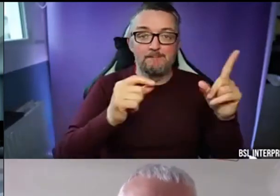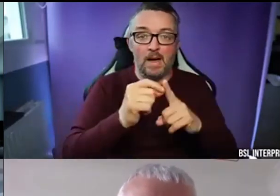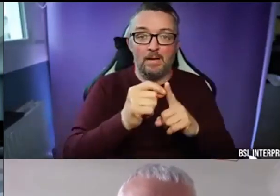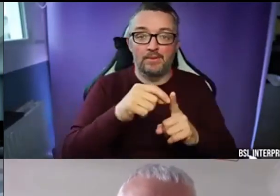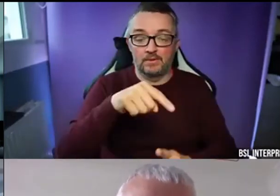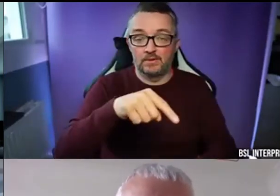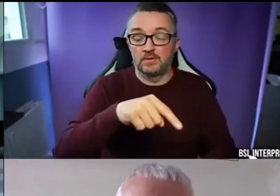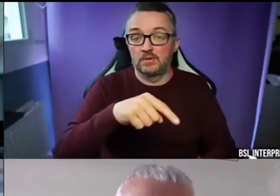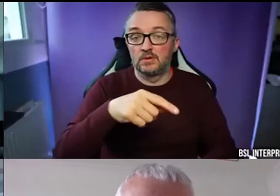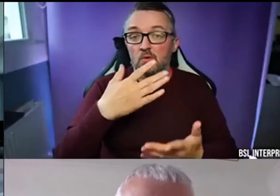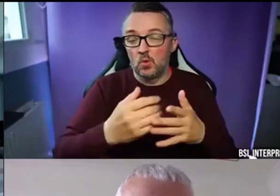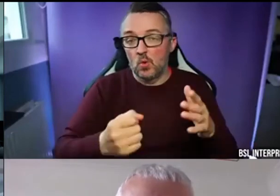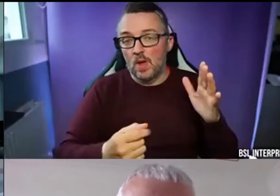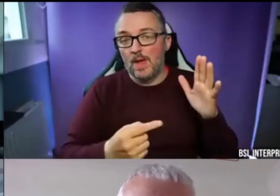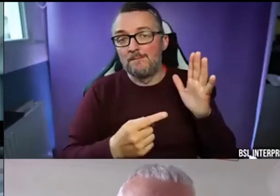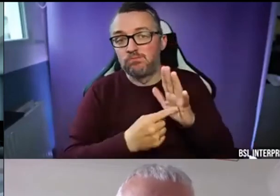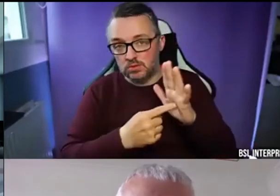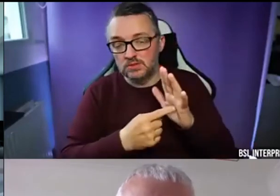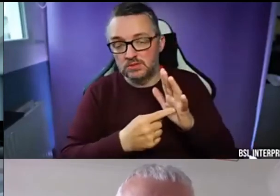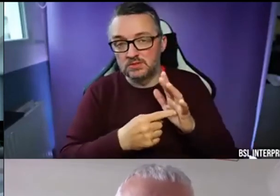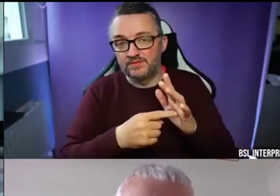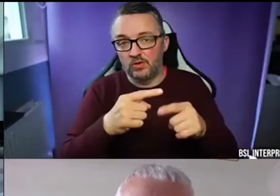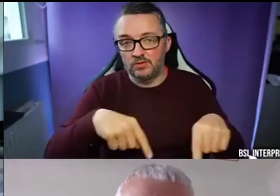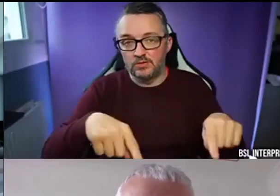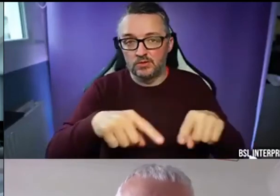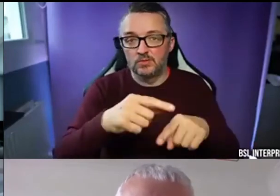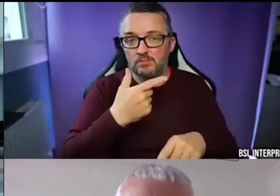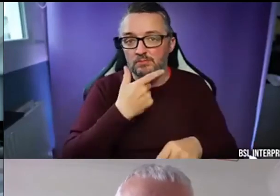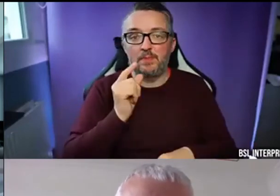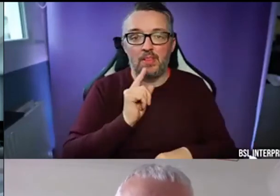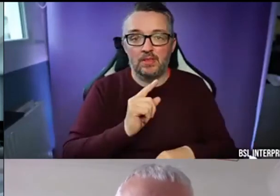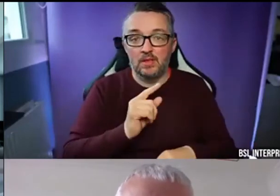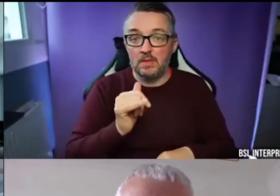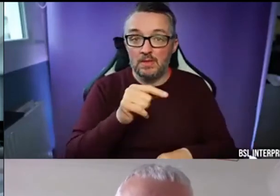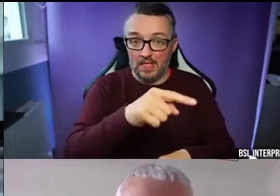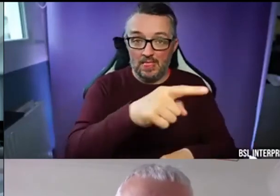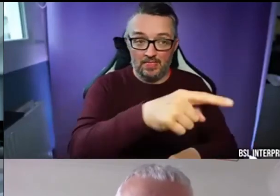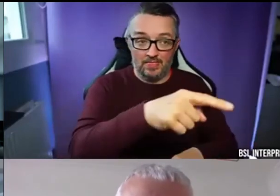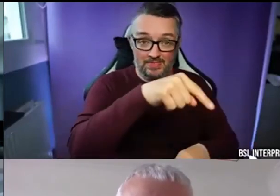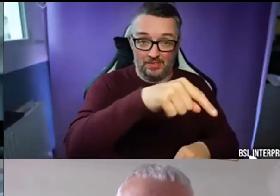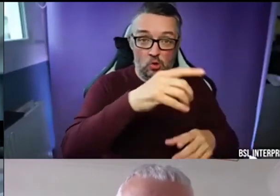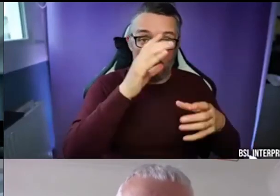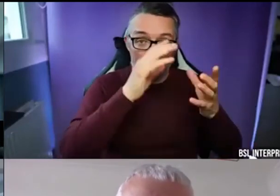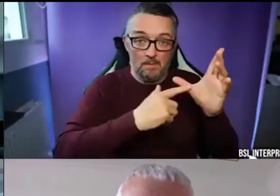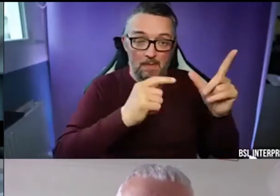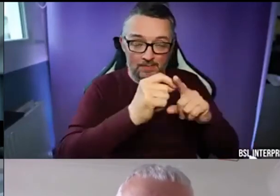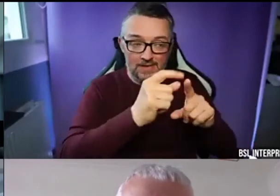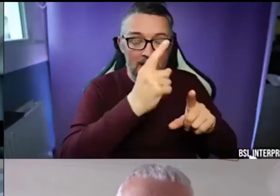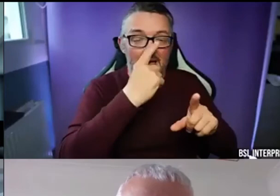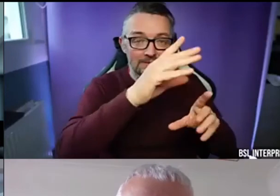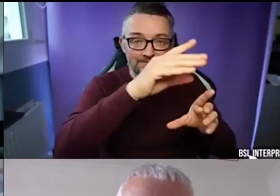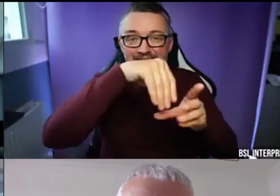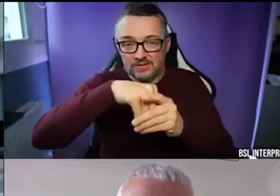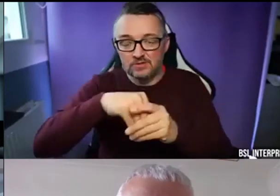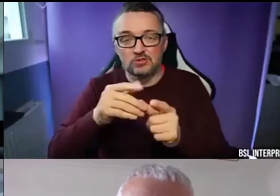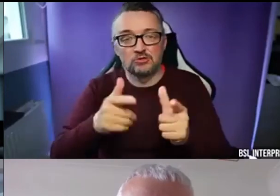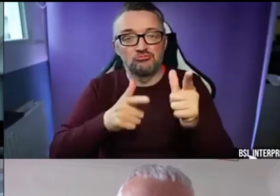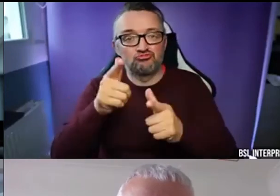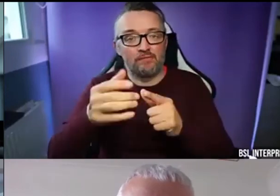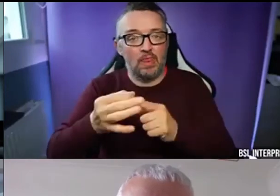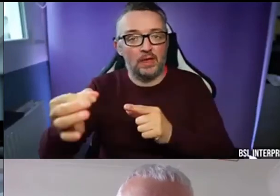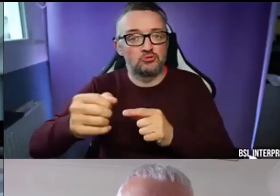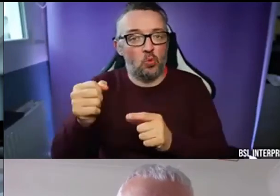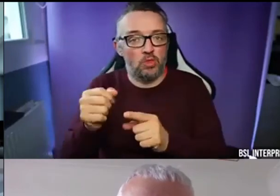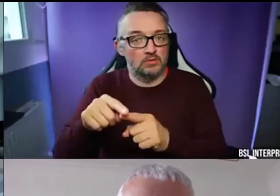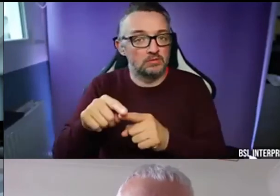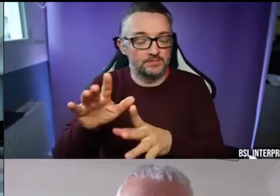really important resource for people and whether that could be integrated with Traveline Scotland. And